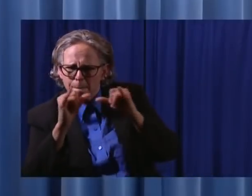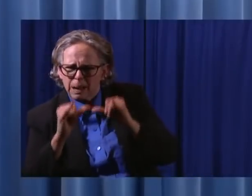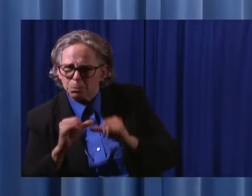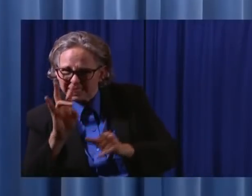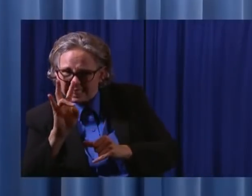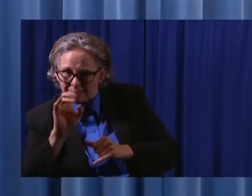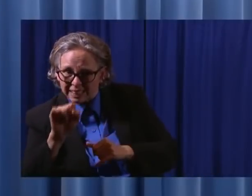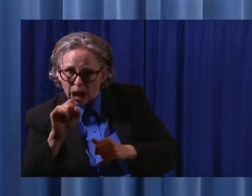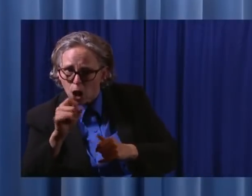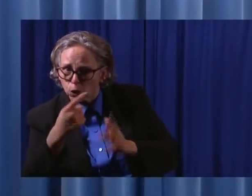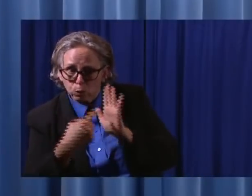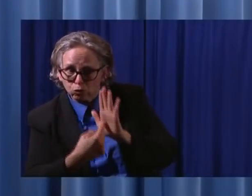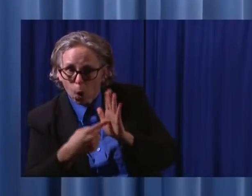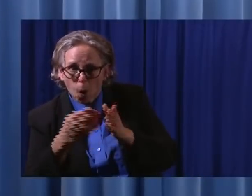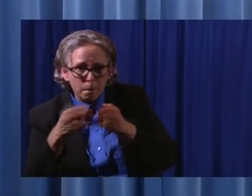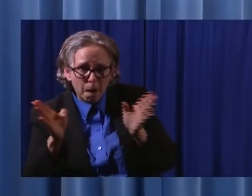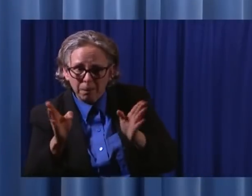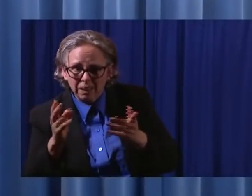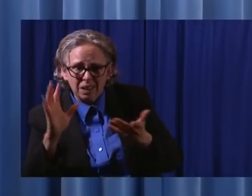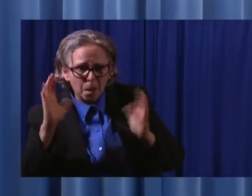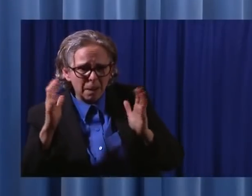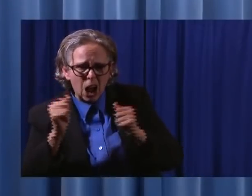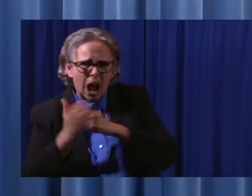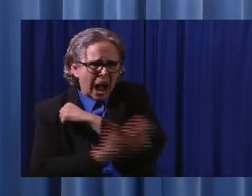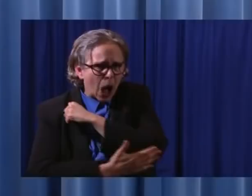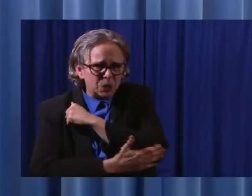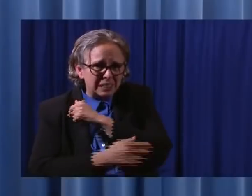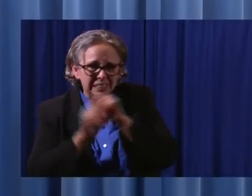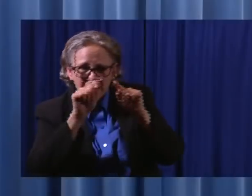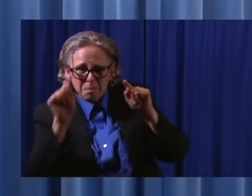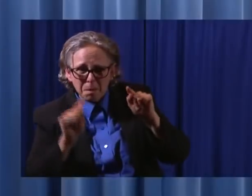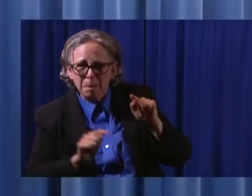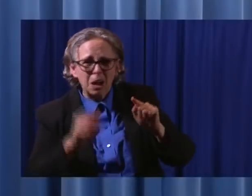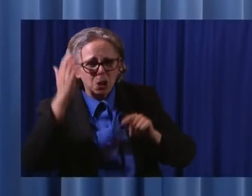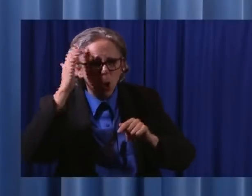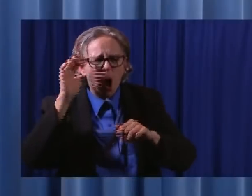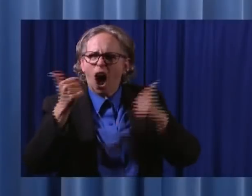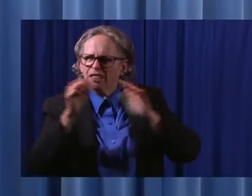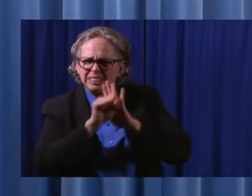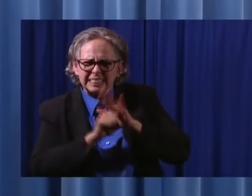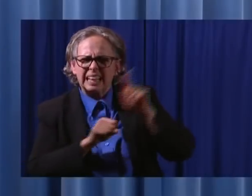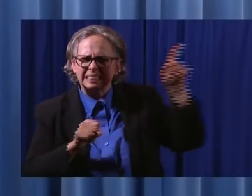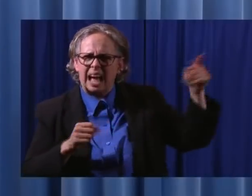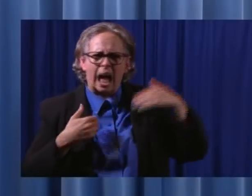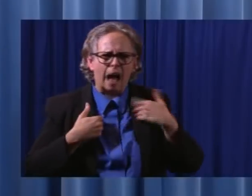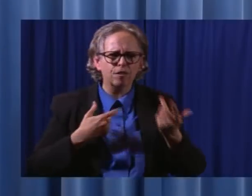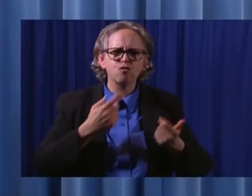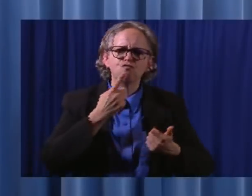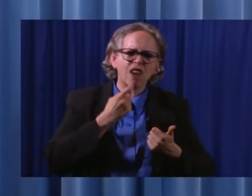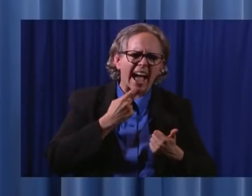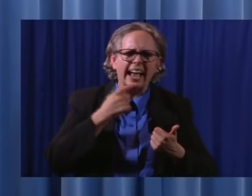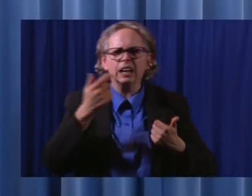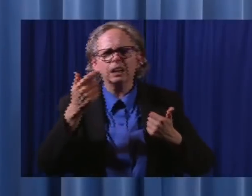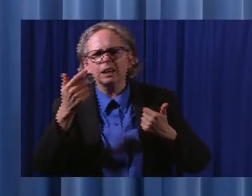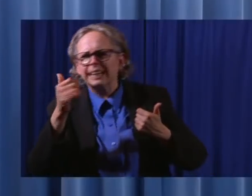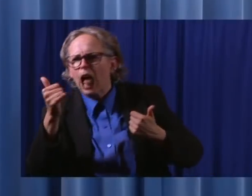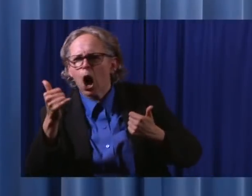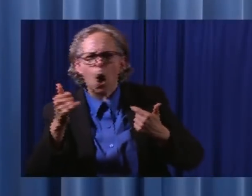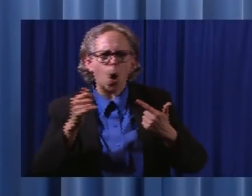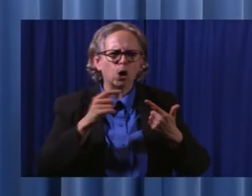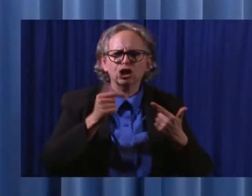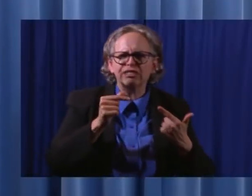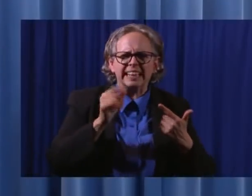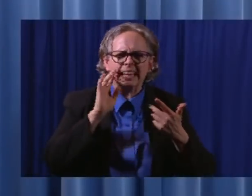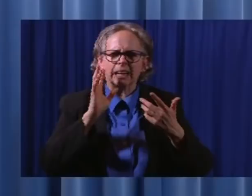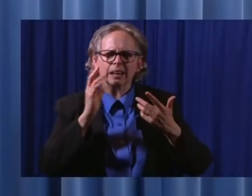the different counties are doing? I know some other states have devised similar, like red flag, for example, like a different color scheme to kind of